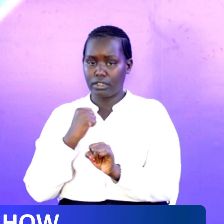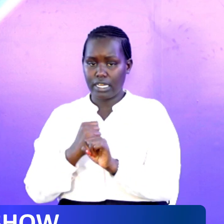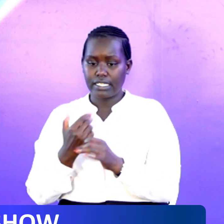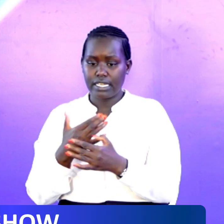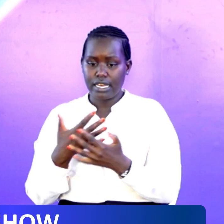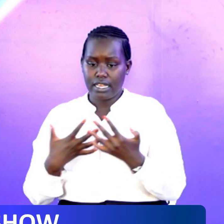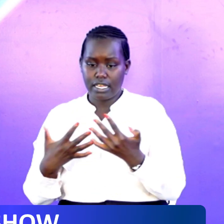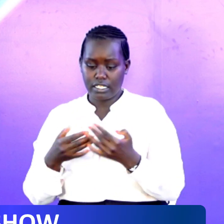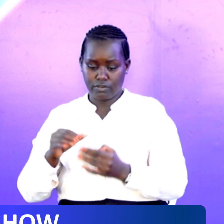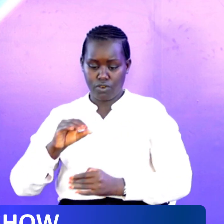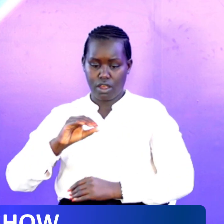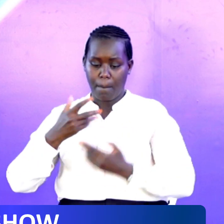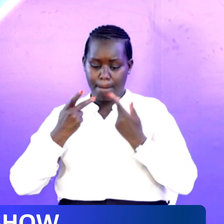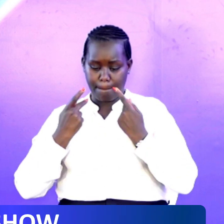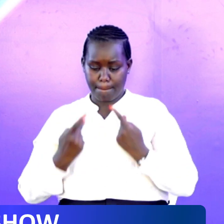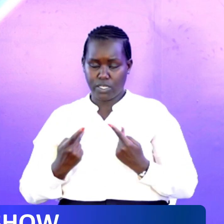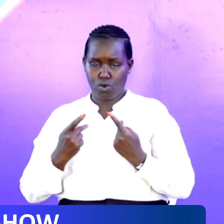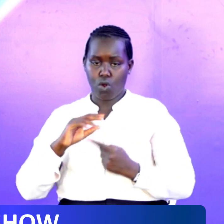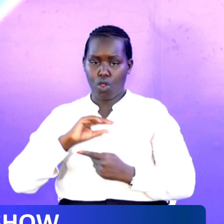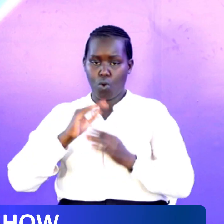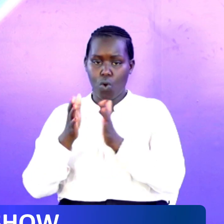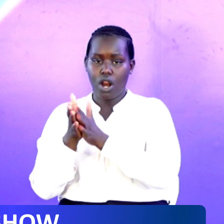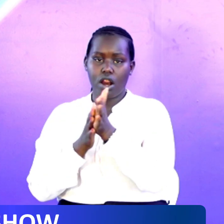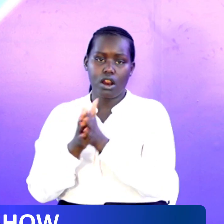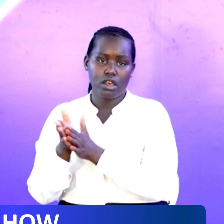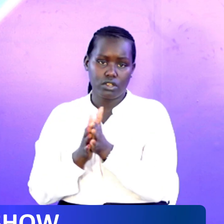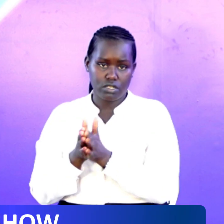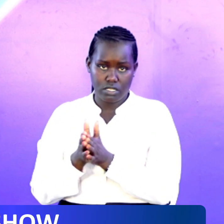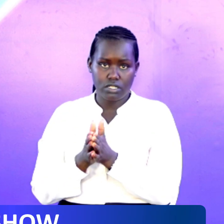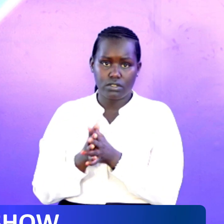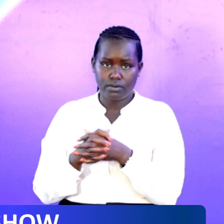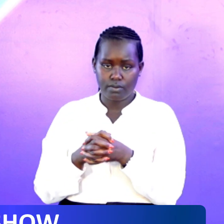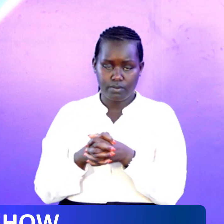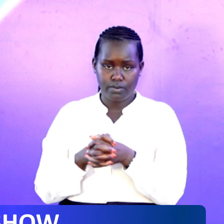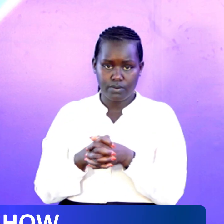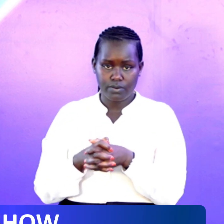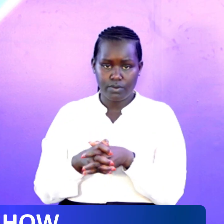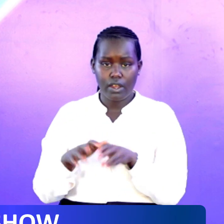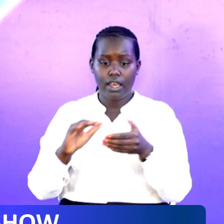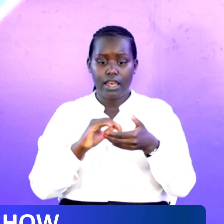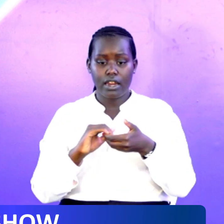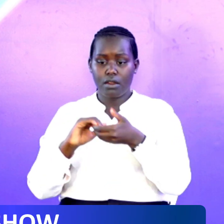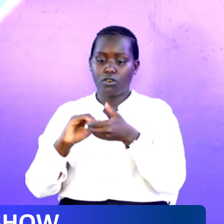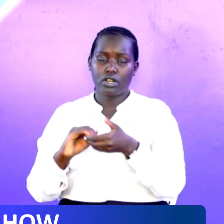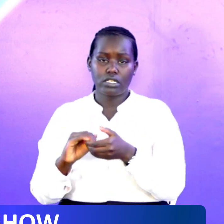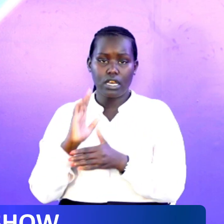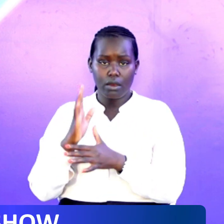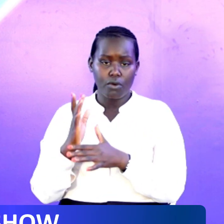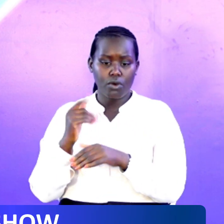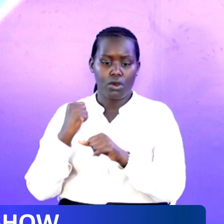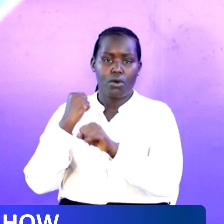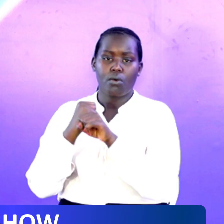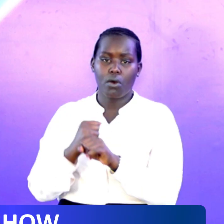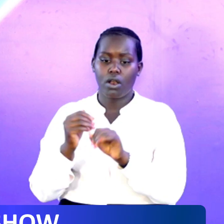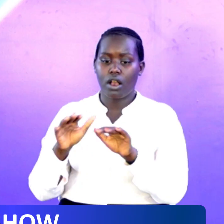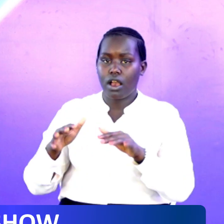personal interest, his cronies, and his smaller cycle. Yeah. So democracy should actually be operated in a